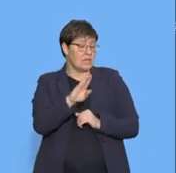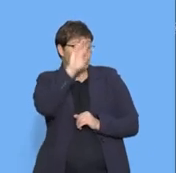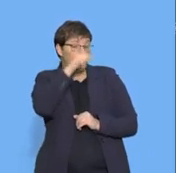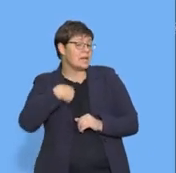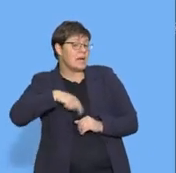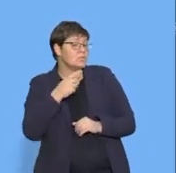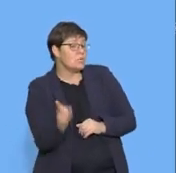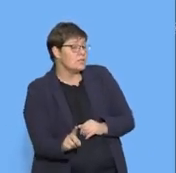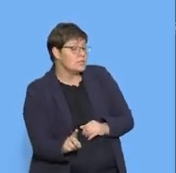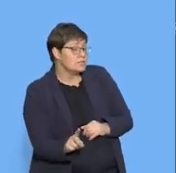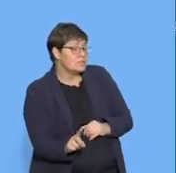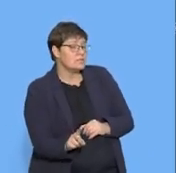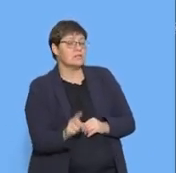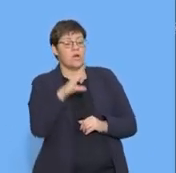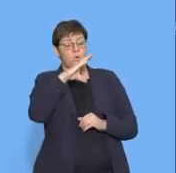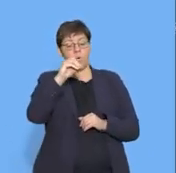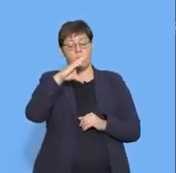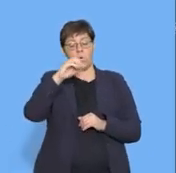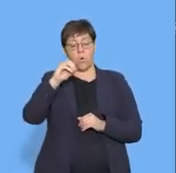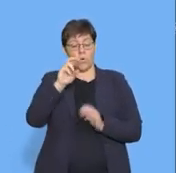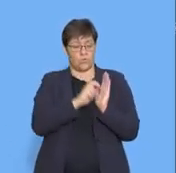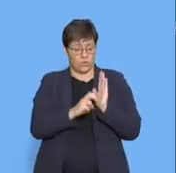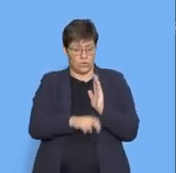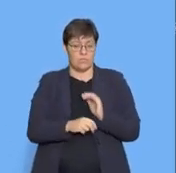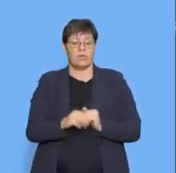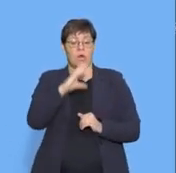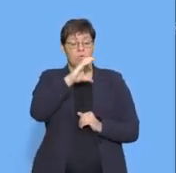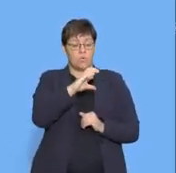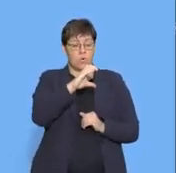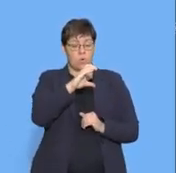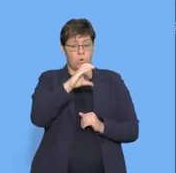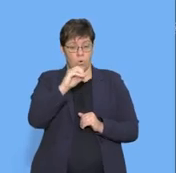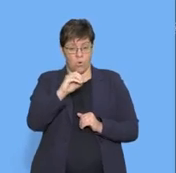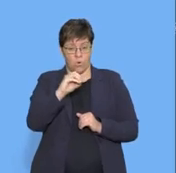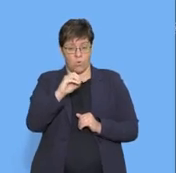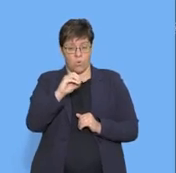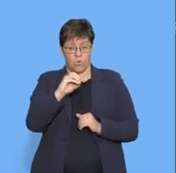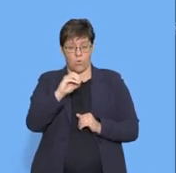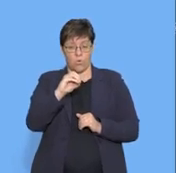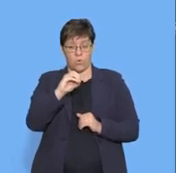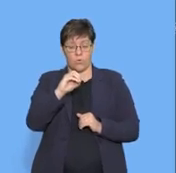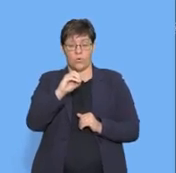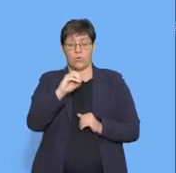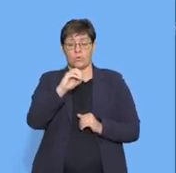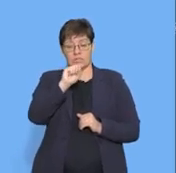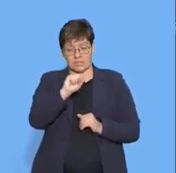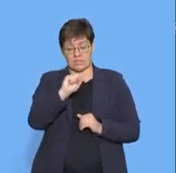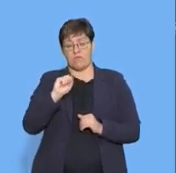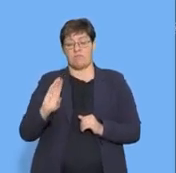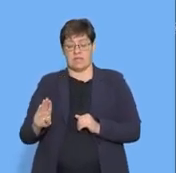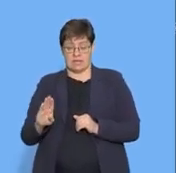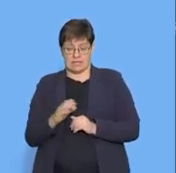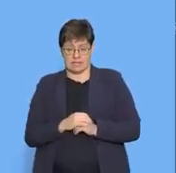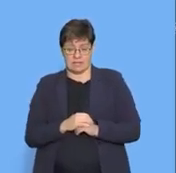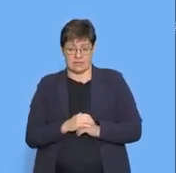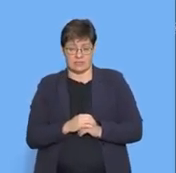what? Sine of 90 minus B reminds us of the Coco rule again. So it becomes the co-ratio, which is cos of